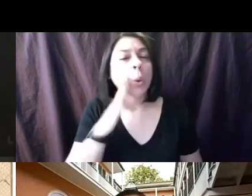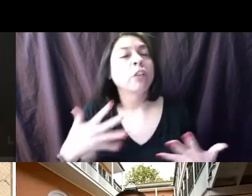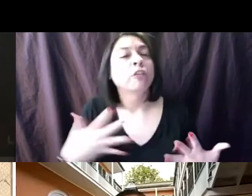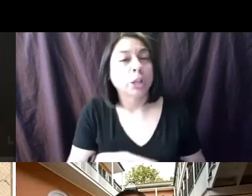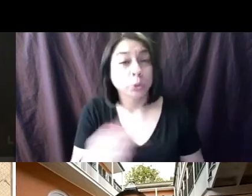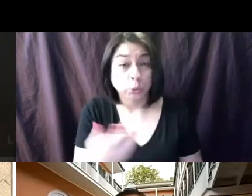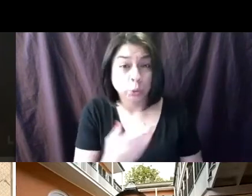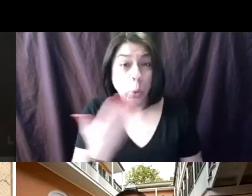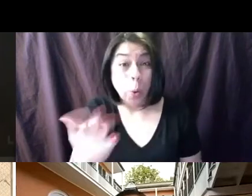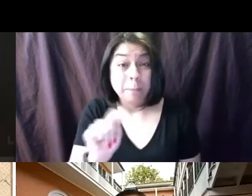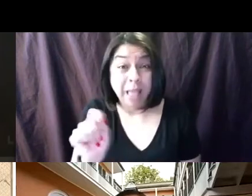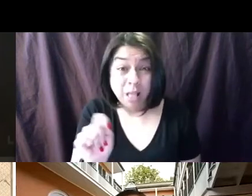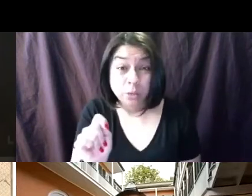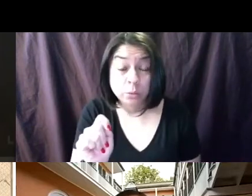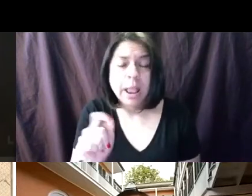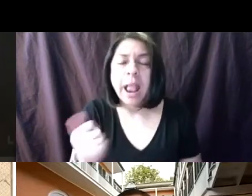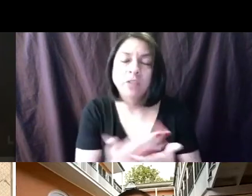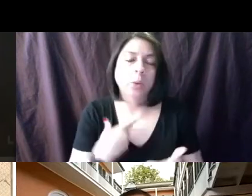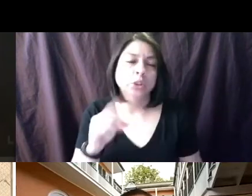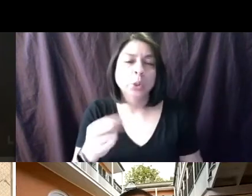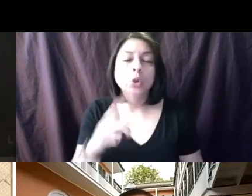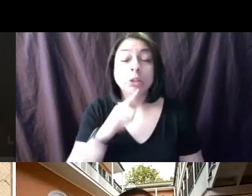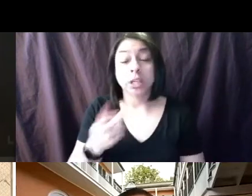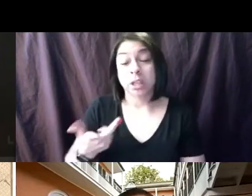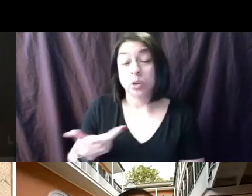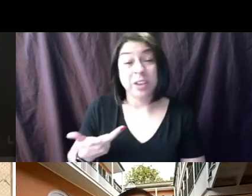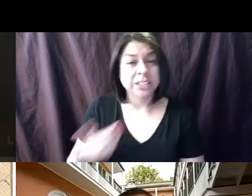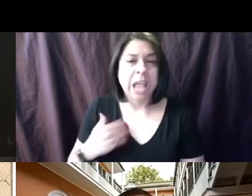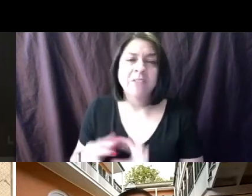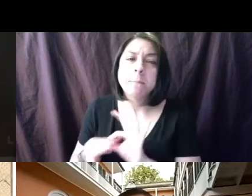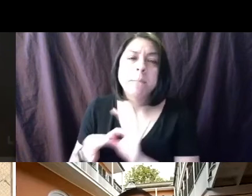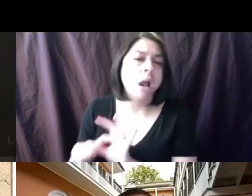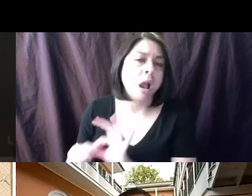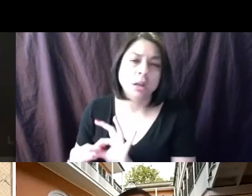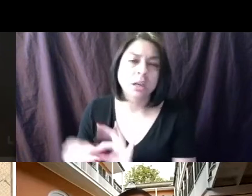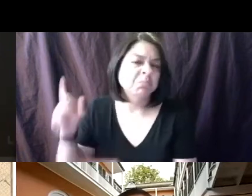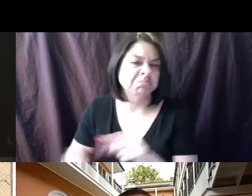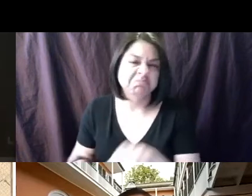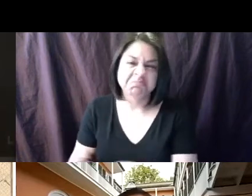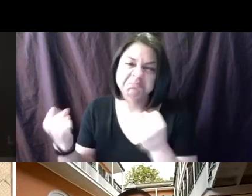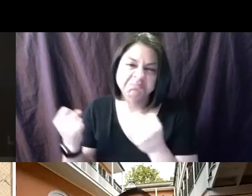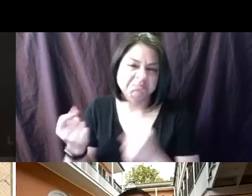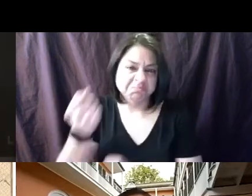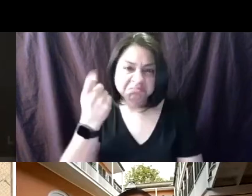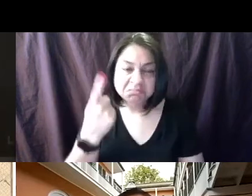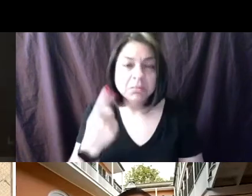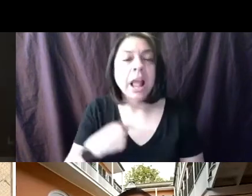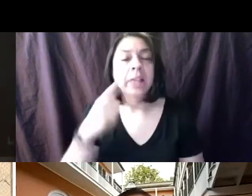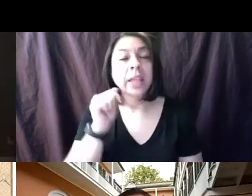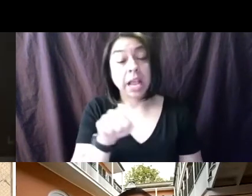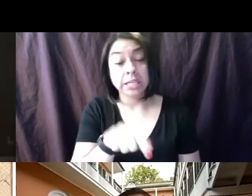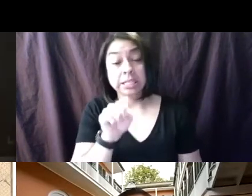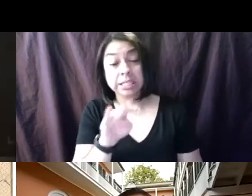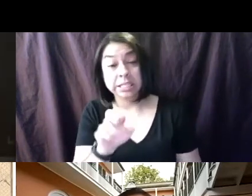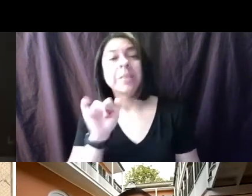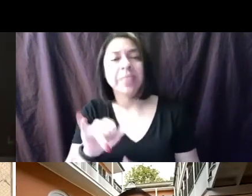we do, I think this is when we have a bond that can't be broken, the three of us. And I think at SEMS is really when our